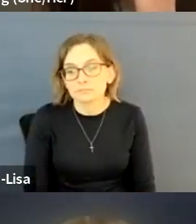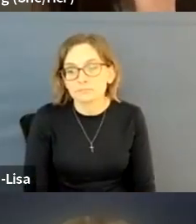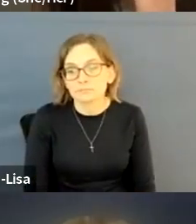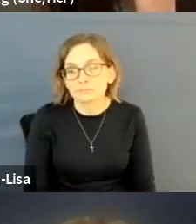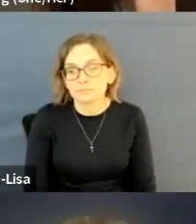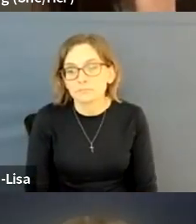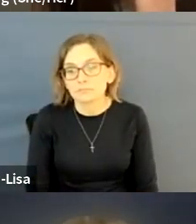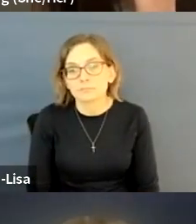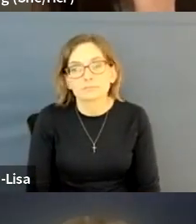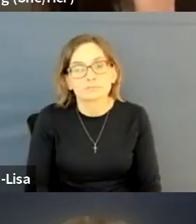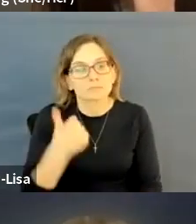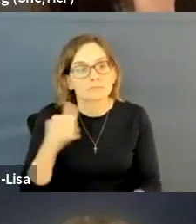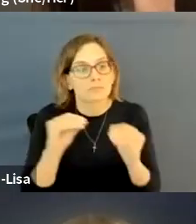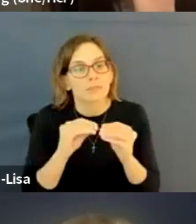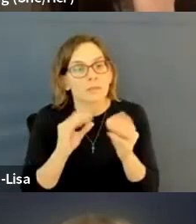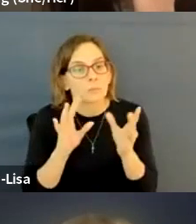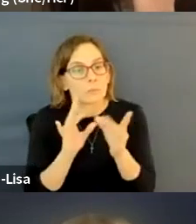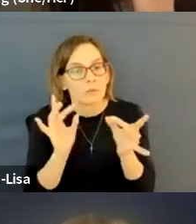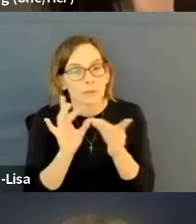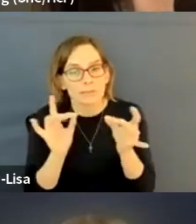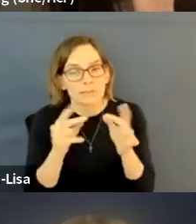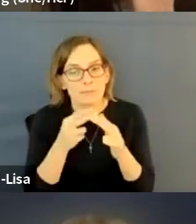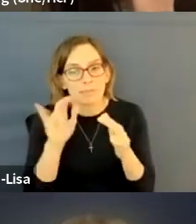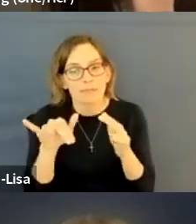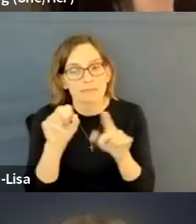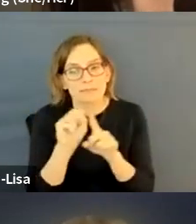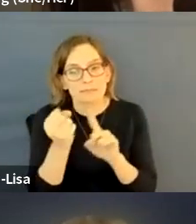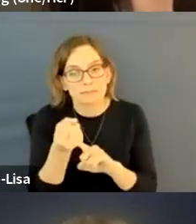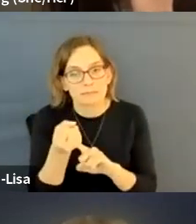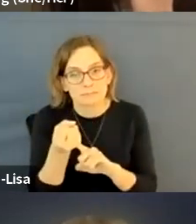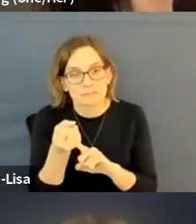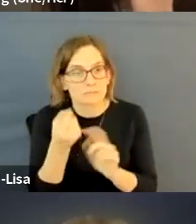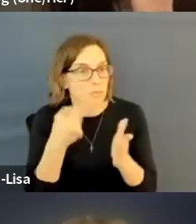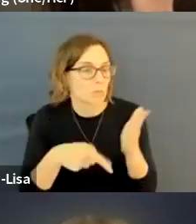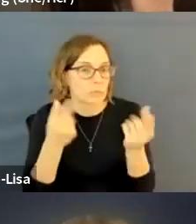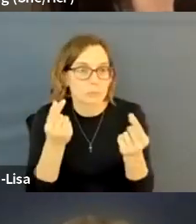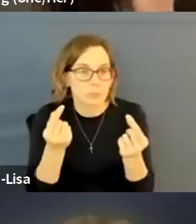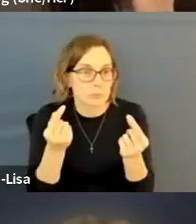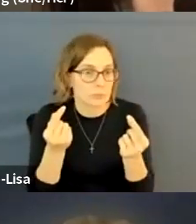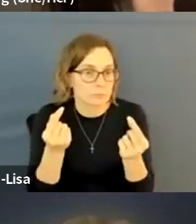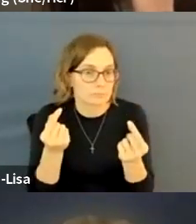Yeah. Any other comments about the scene or what you could do?